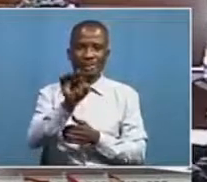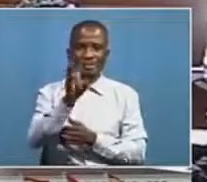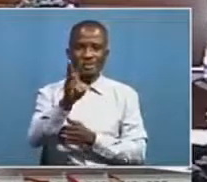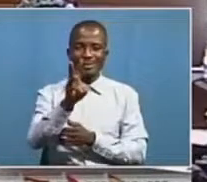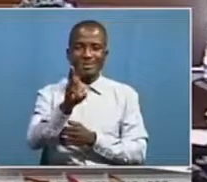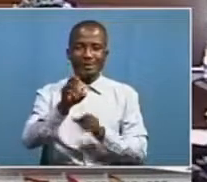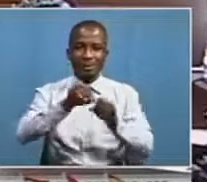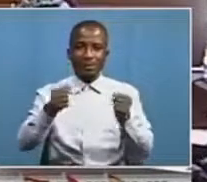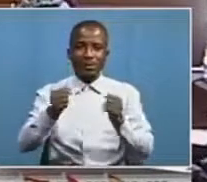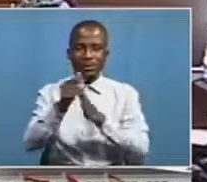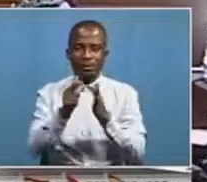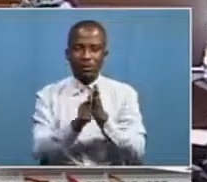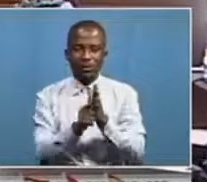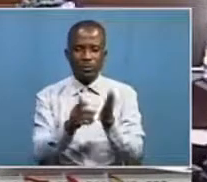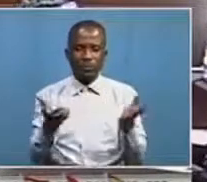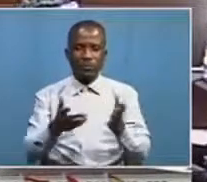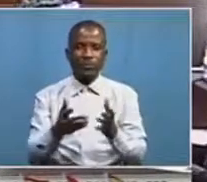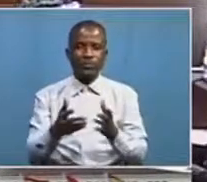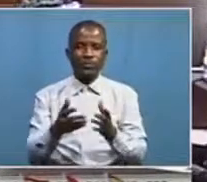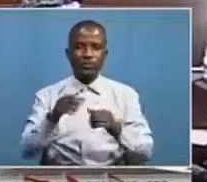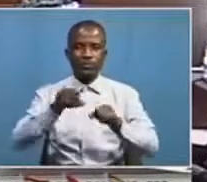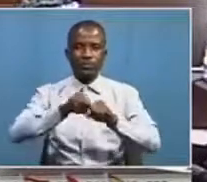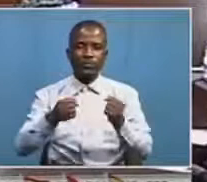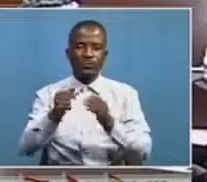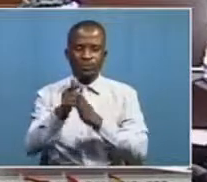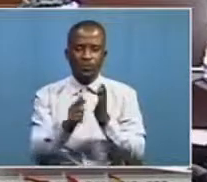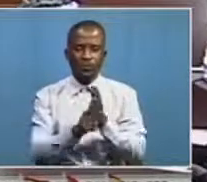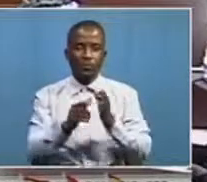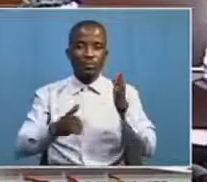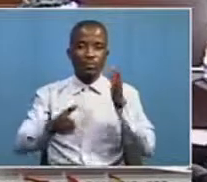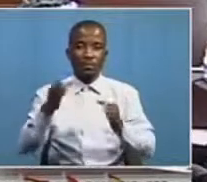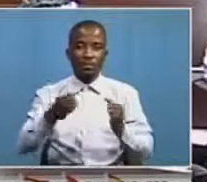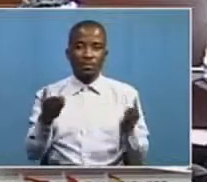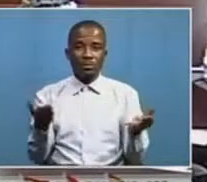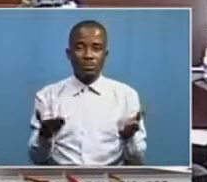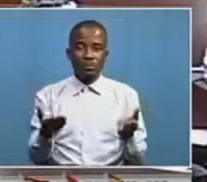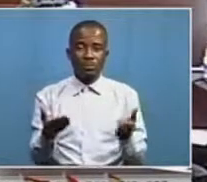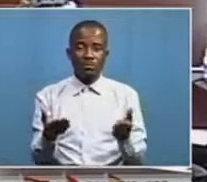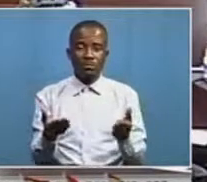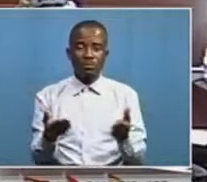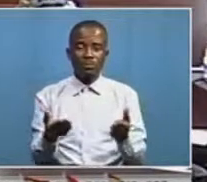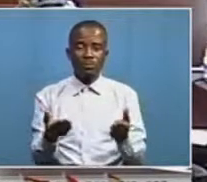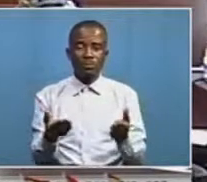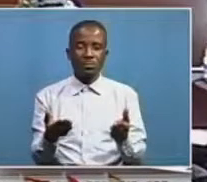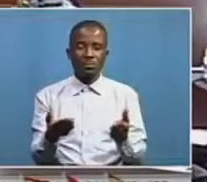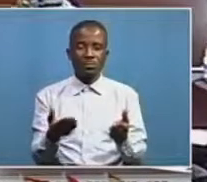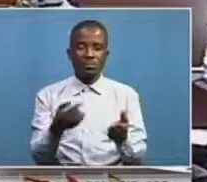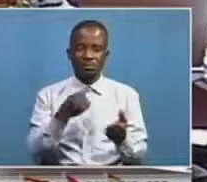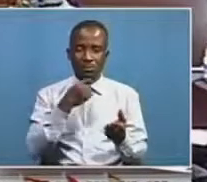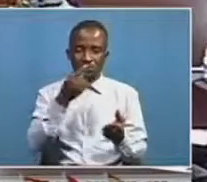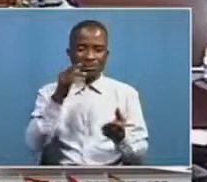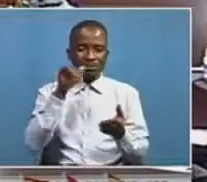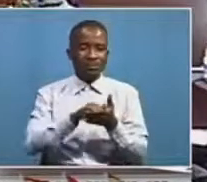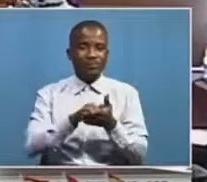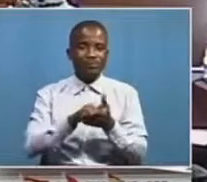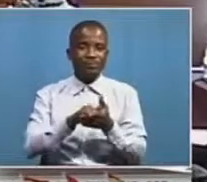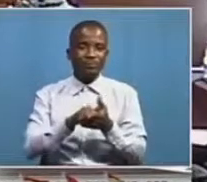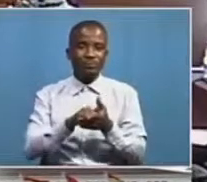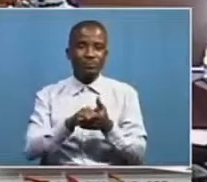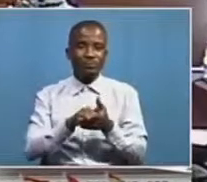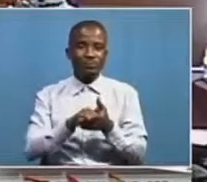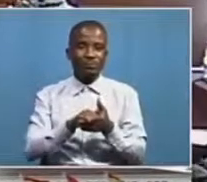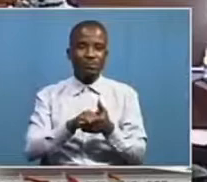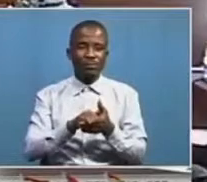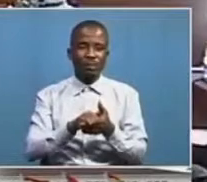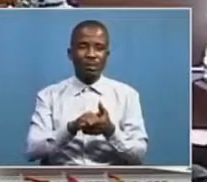alleged breaches or violations of same, this court in the Mayor Ablese case, super held per Koti JSC